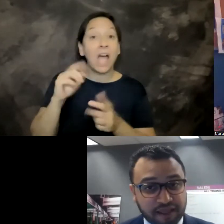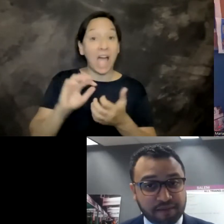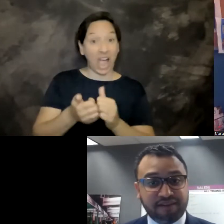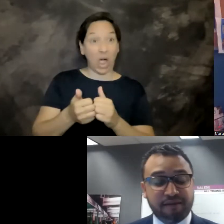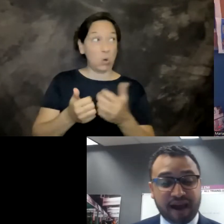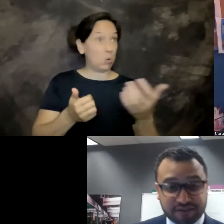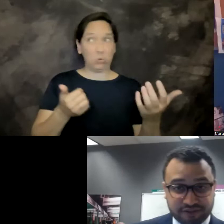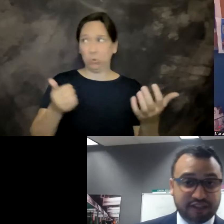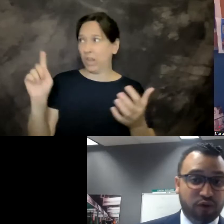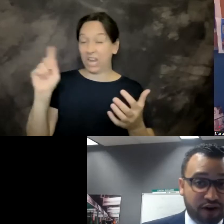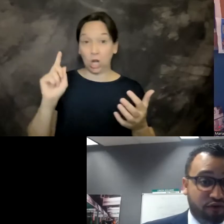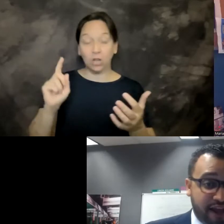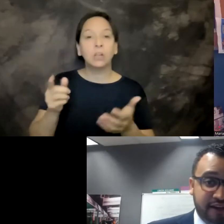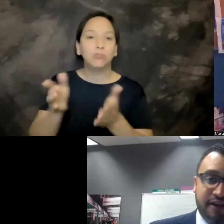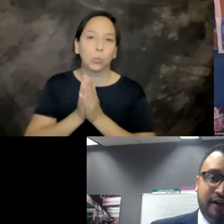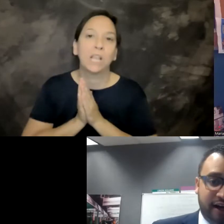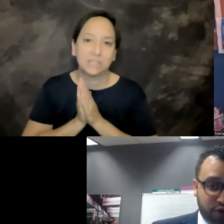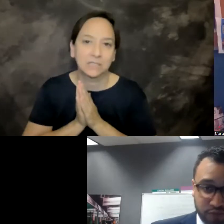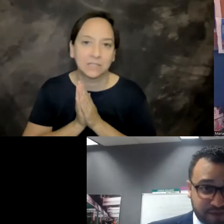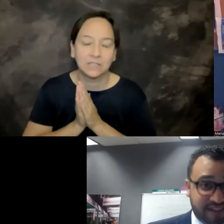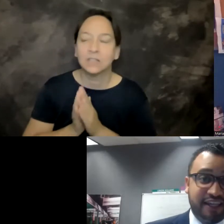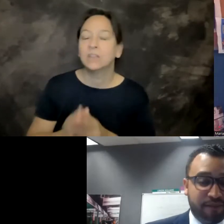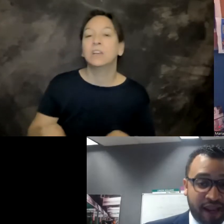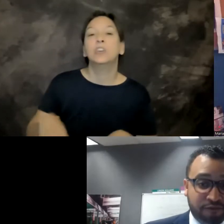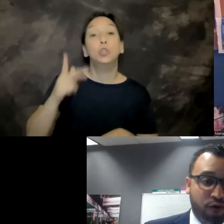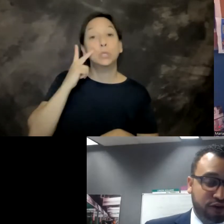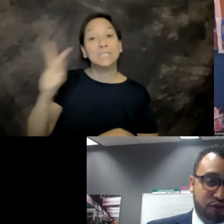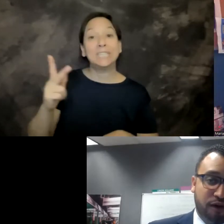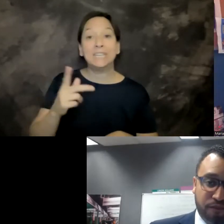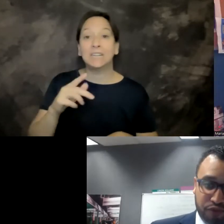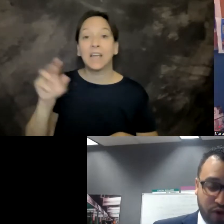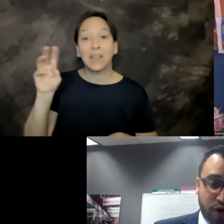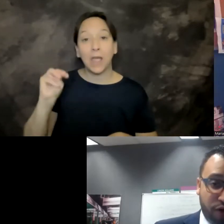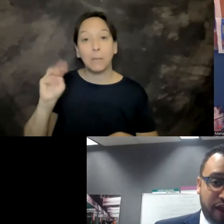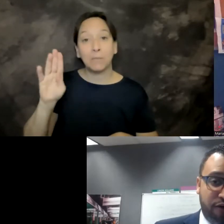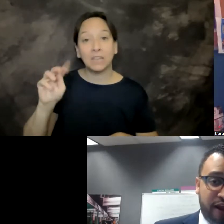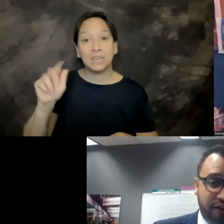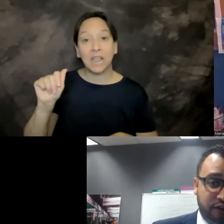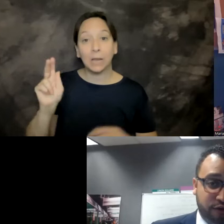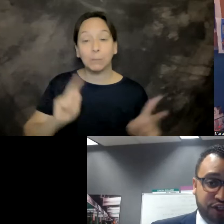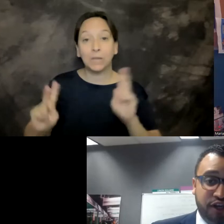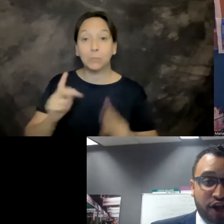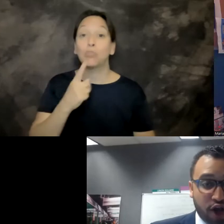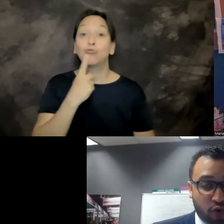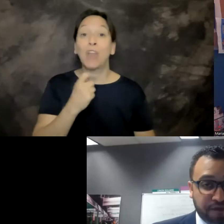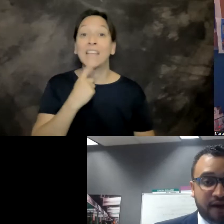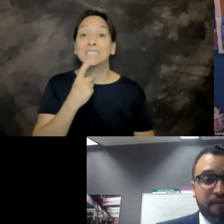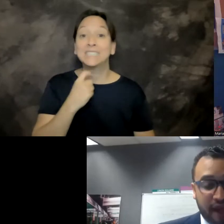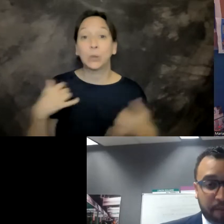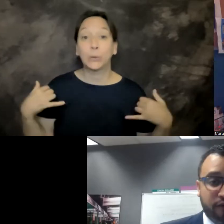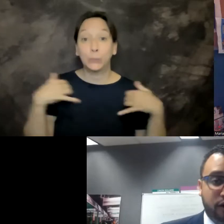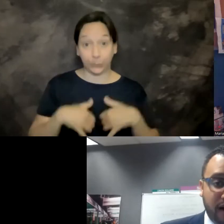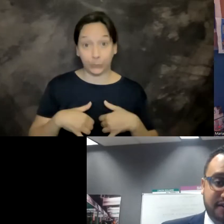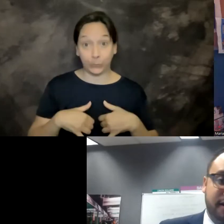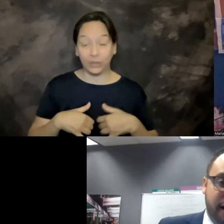the MBTA ambassadors that's wearing red. You will be seeing them in force throughout all the area in the diversion. Go up to them,